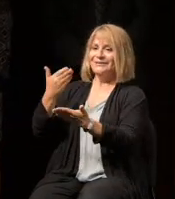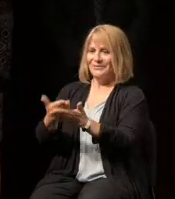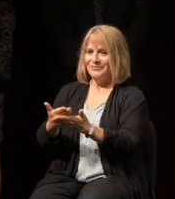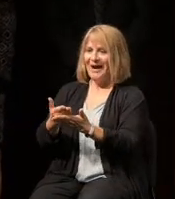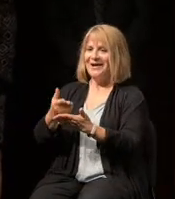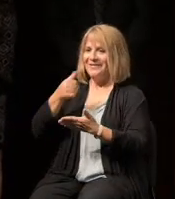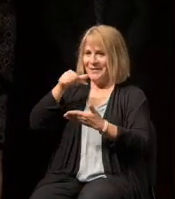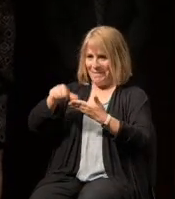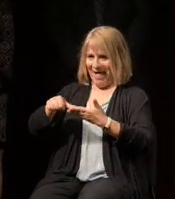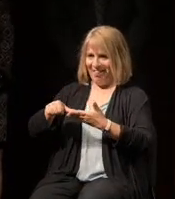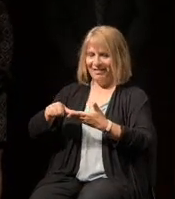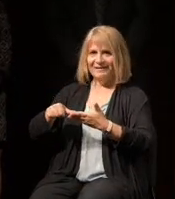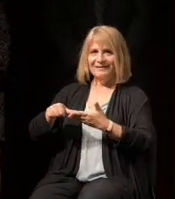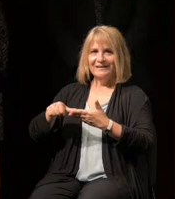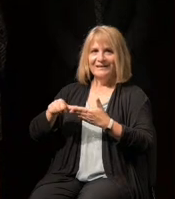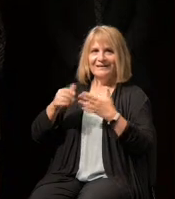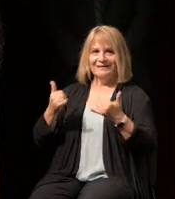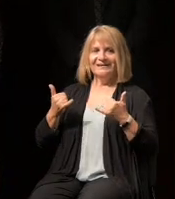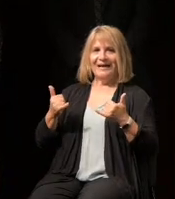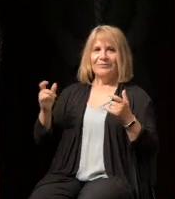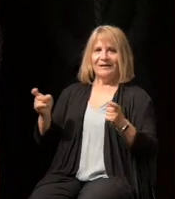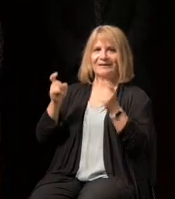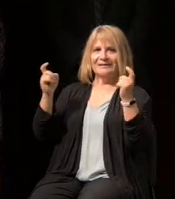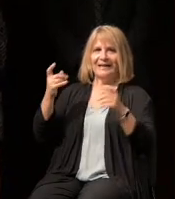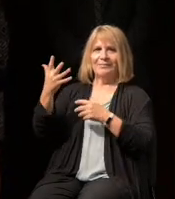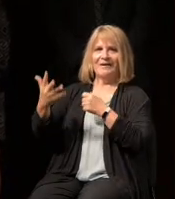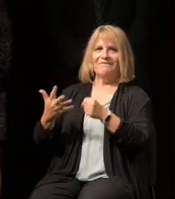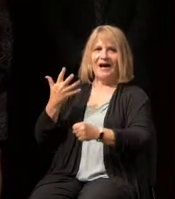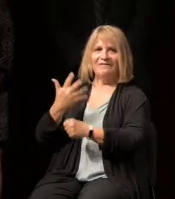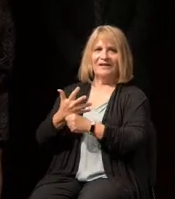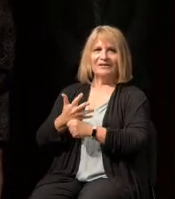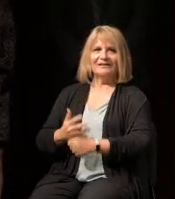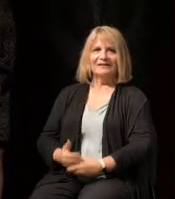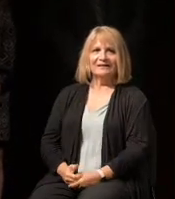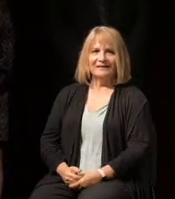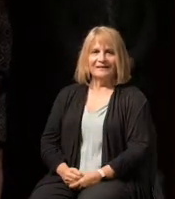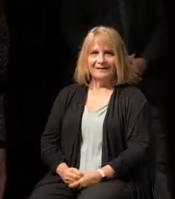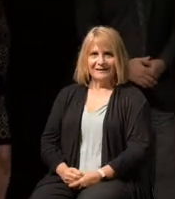are going to celebrate first those with 5 years of service.